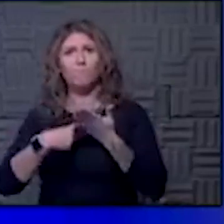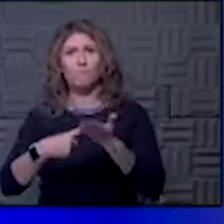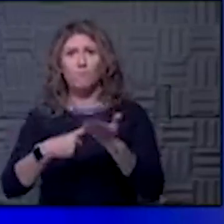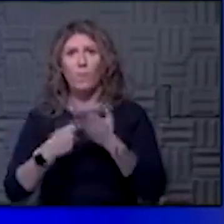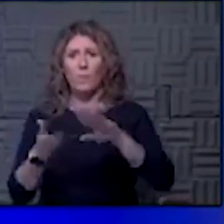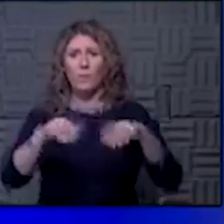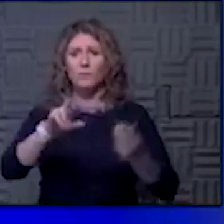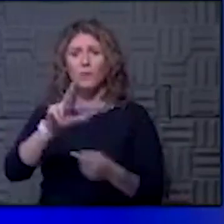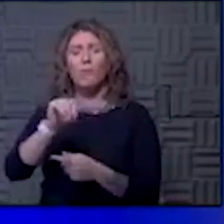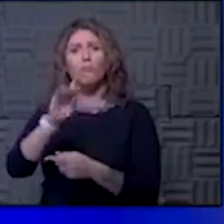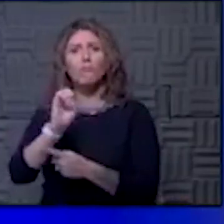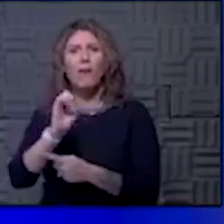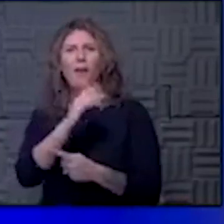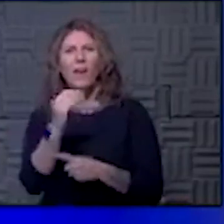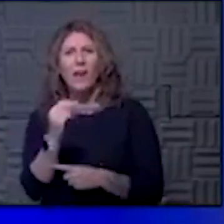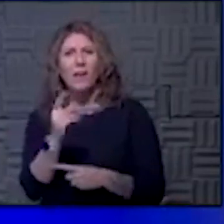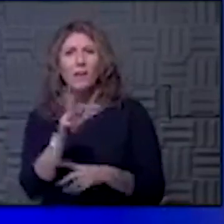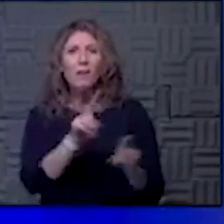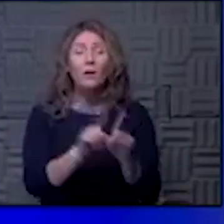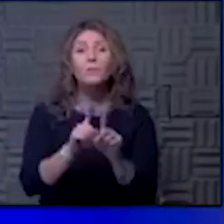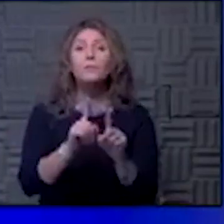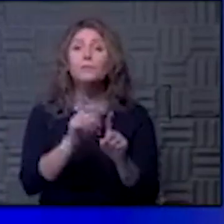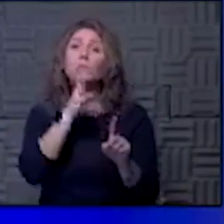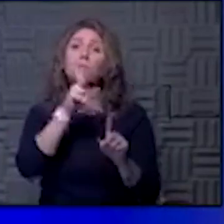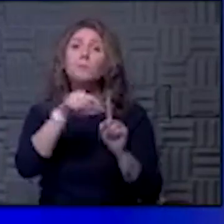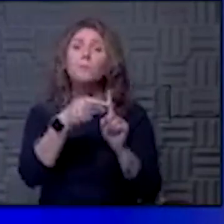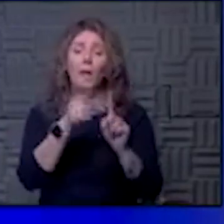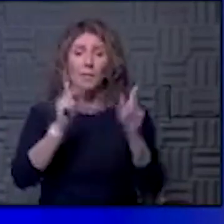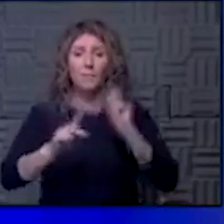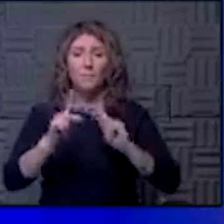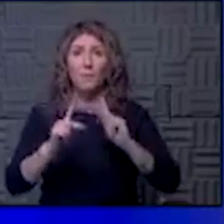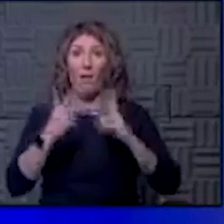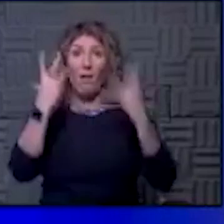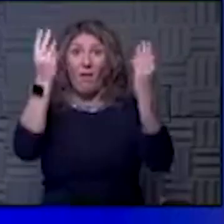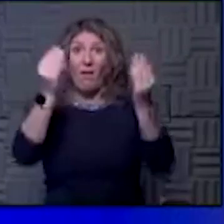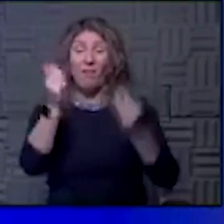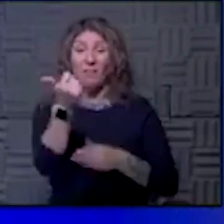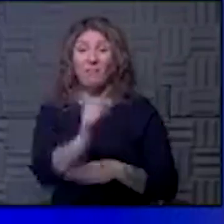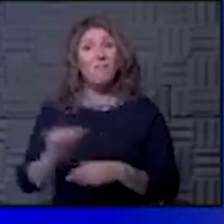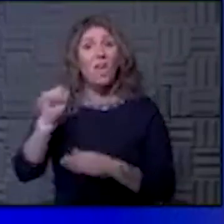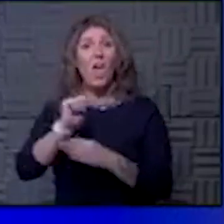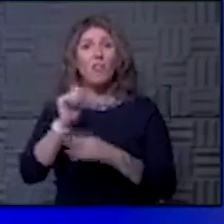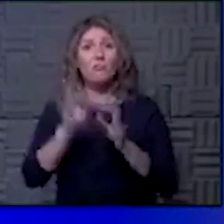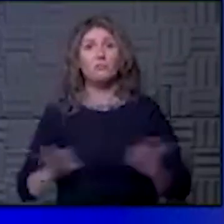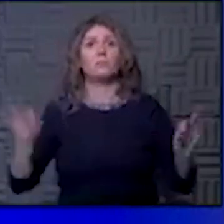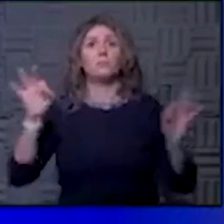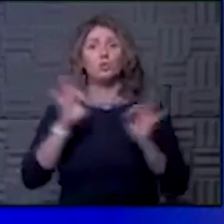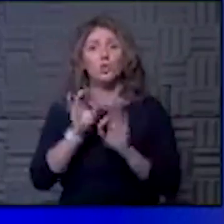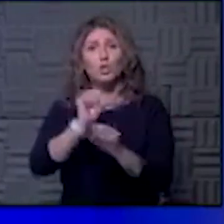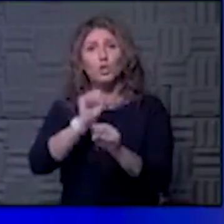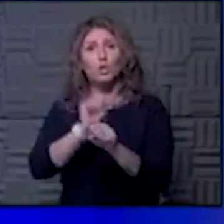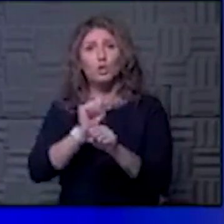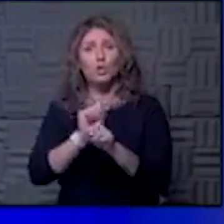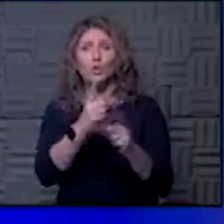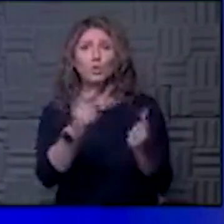mortality, but we've also talked about the number of people that are out in those other essential duties and those essential jobs, such as supply